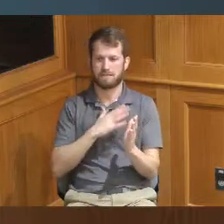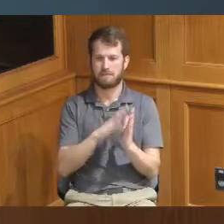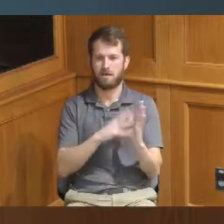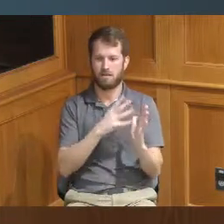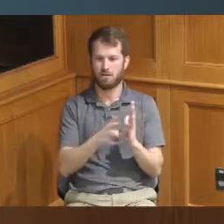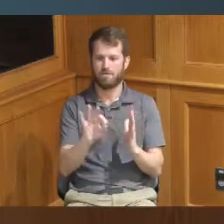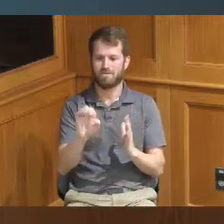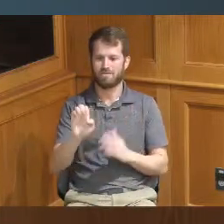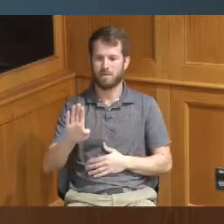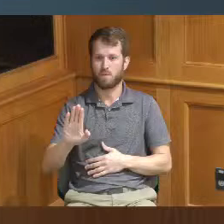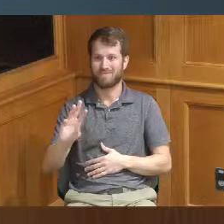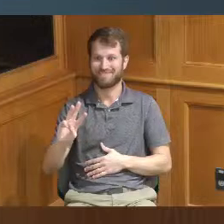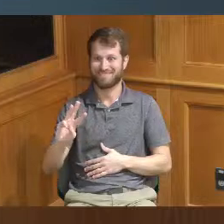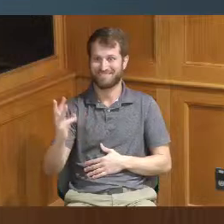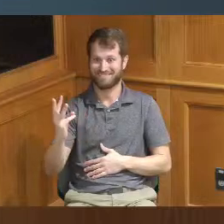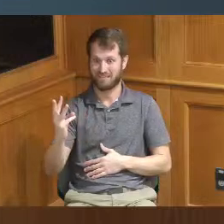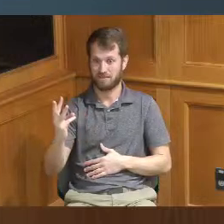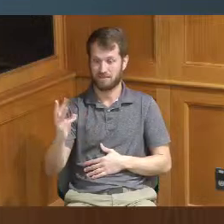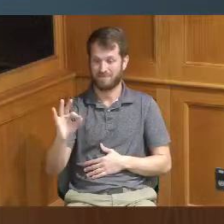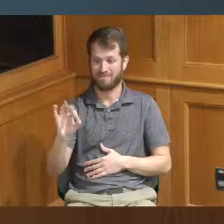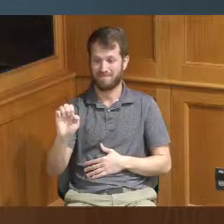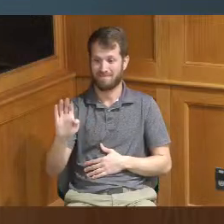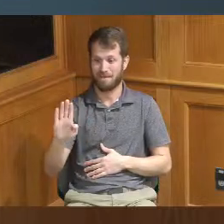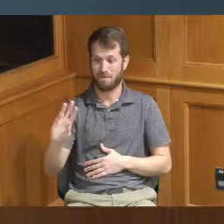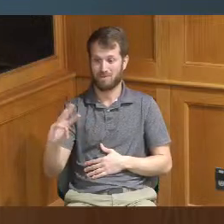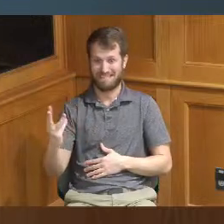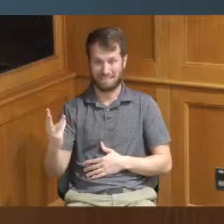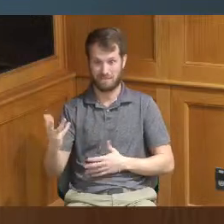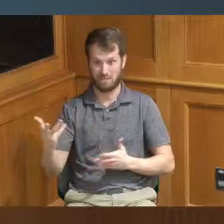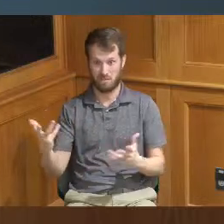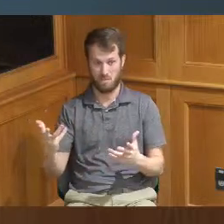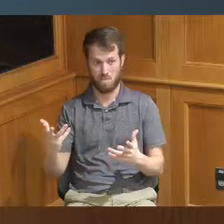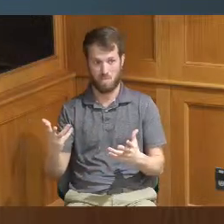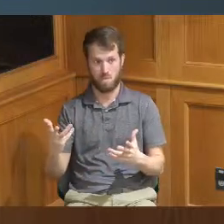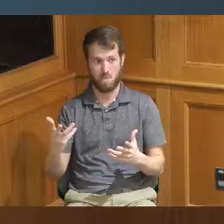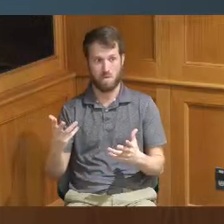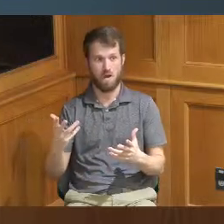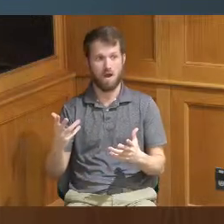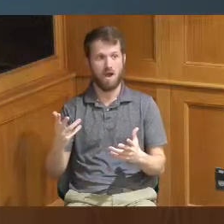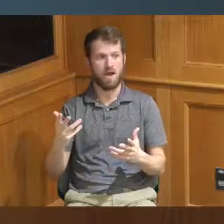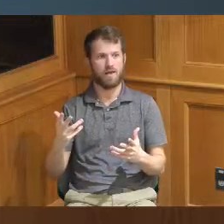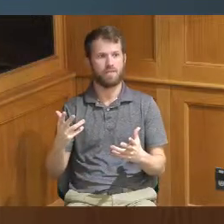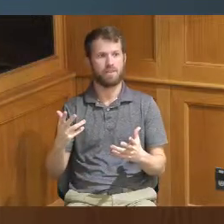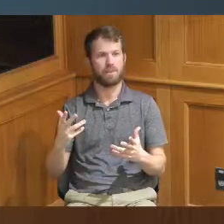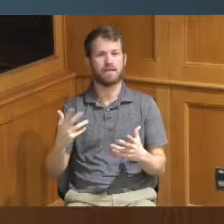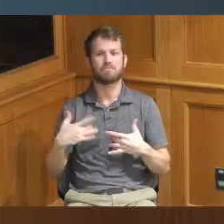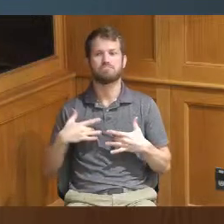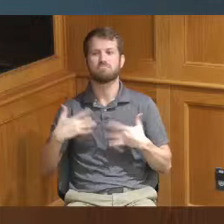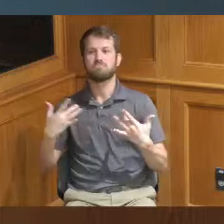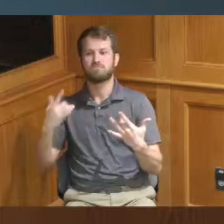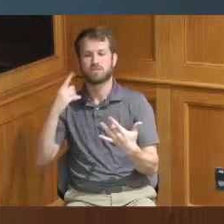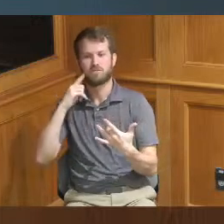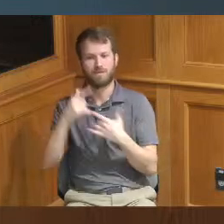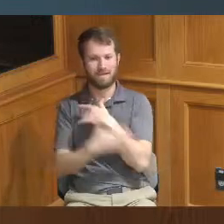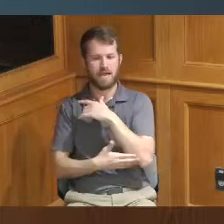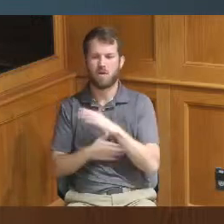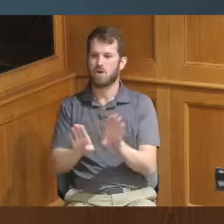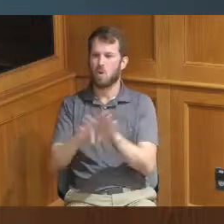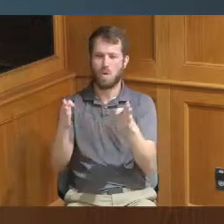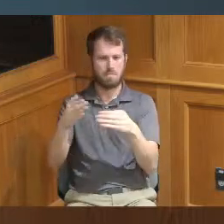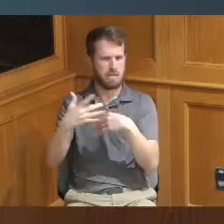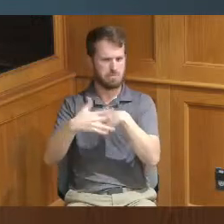the 6th. February 6th will be the state of the county. It is free and open to all